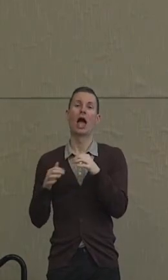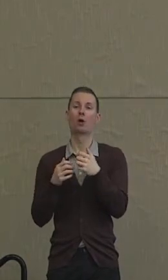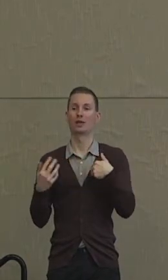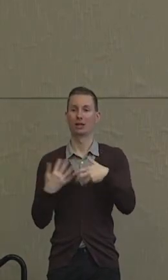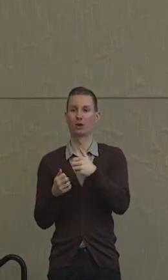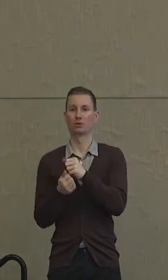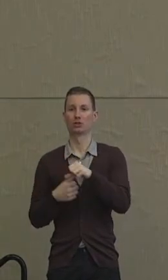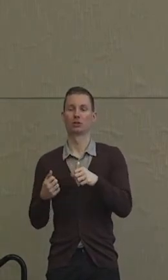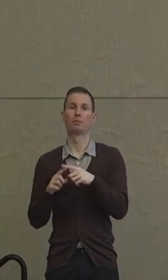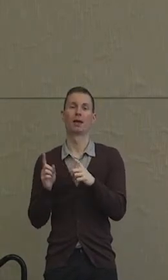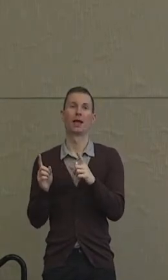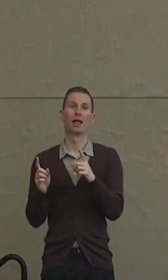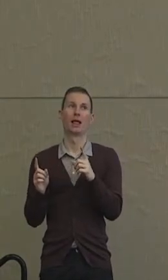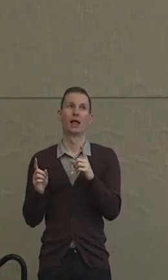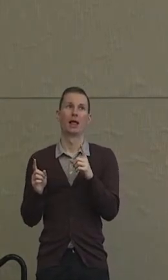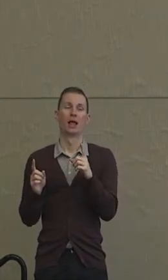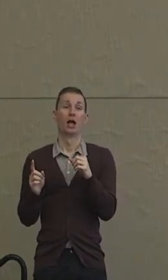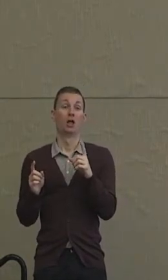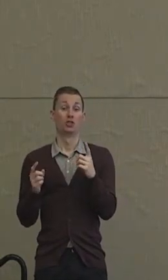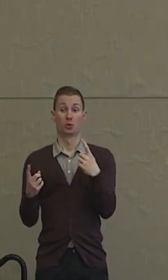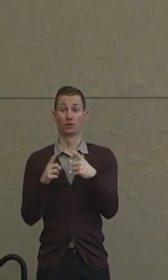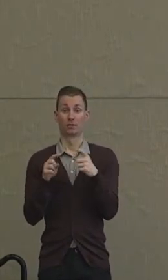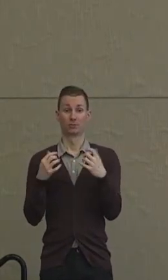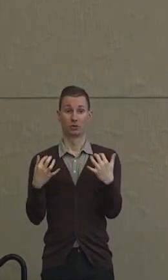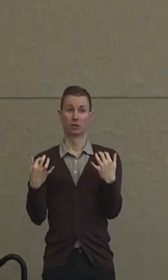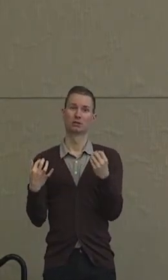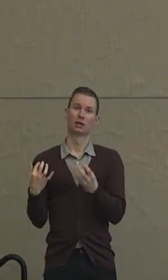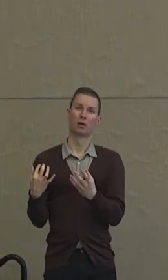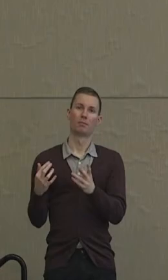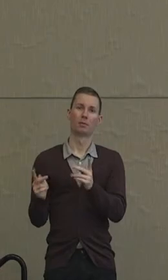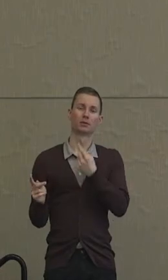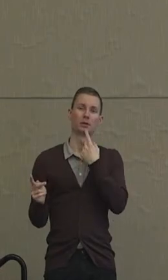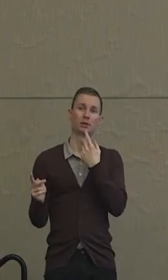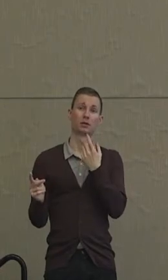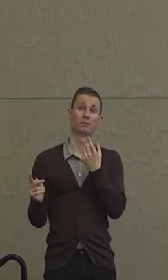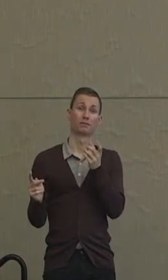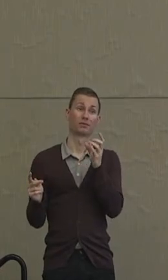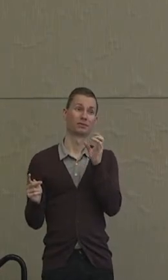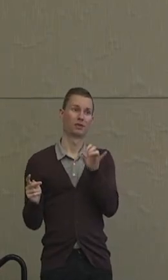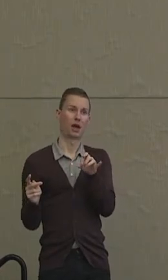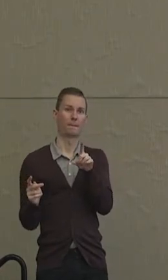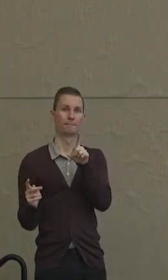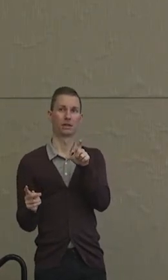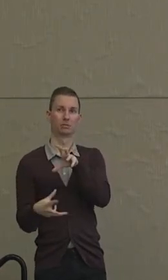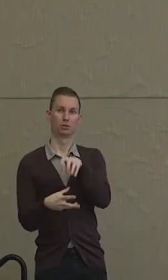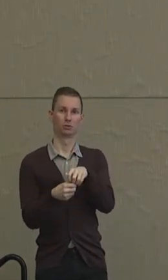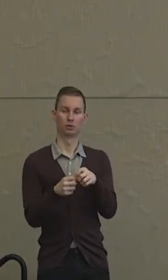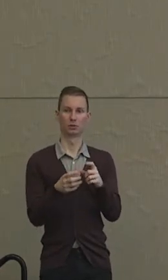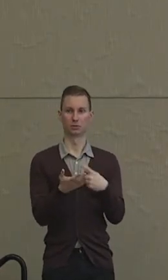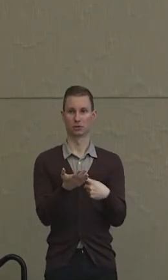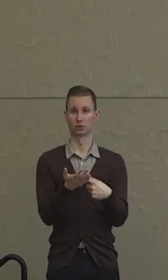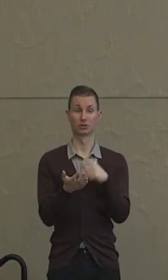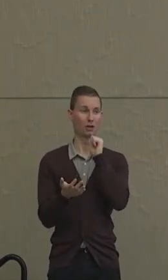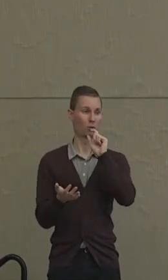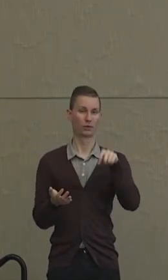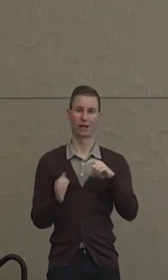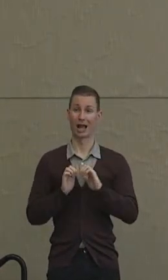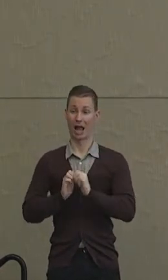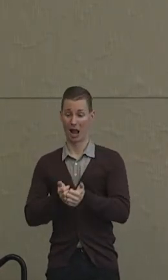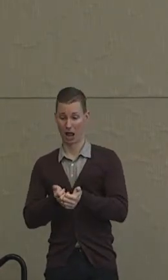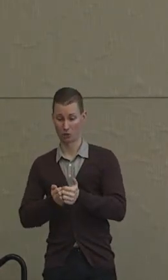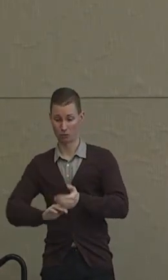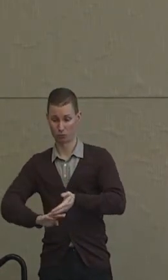think the questions that are coming forward from the audience, some of them are saying that has to be part of the discussion, not only how